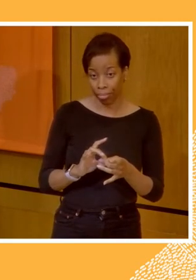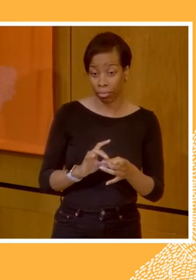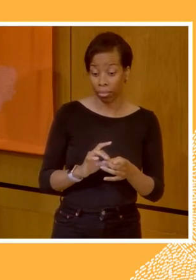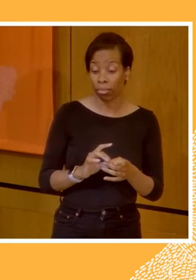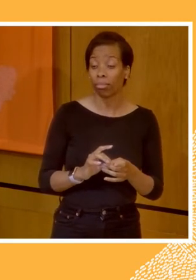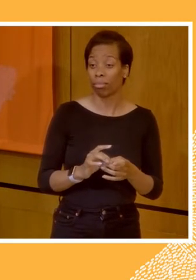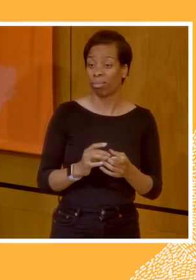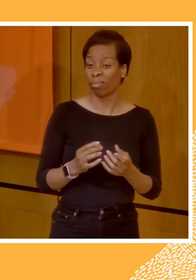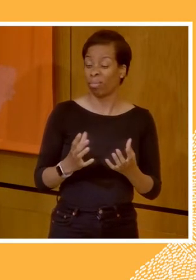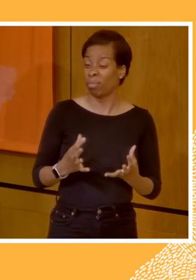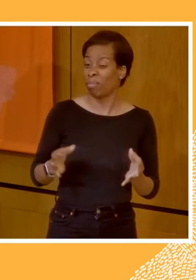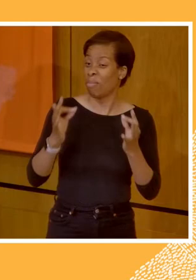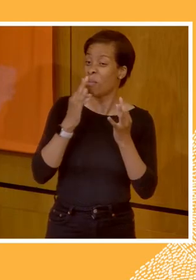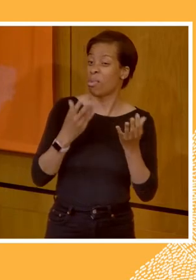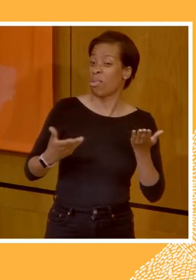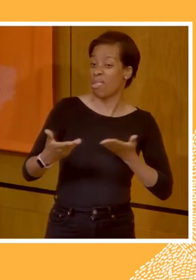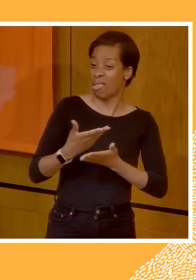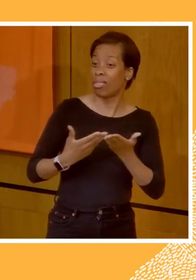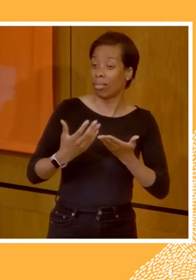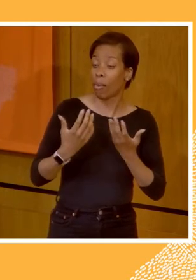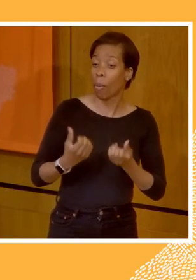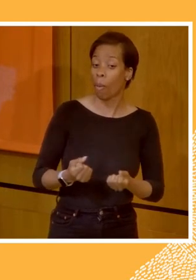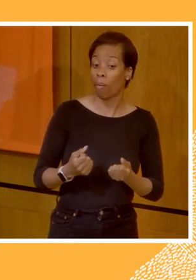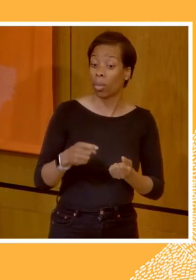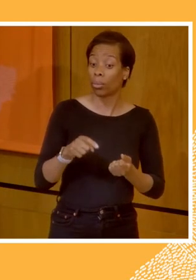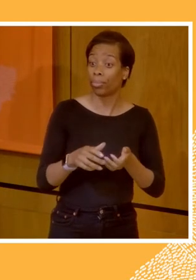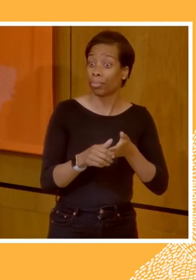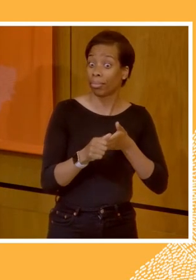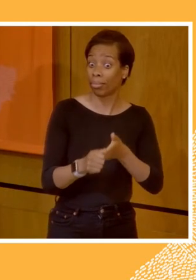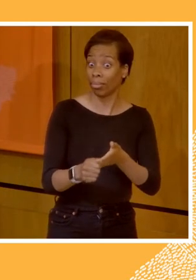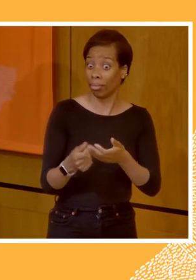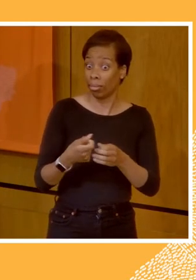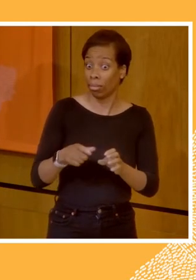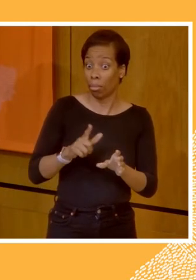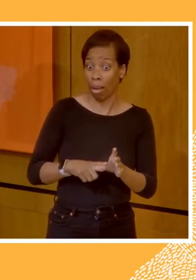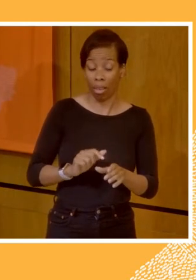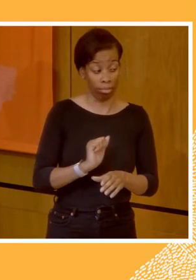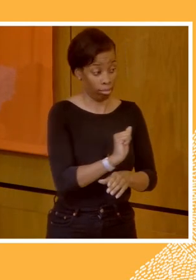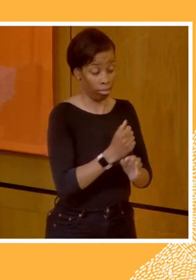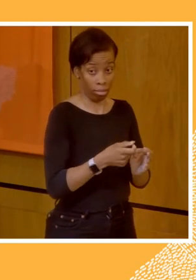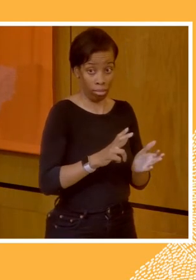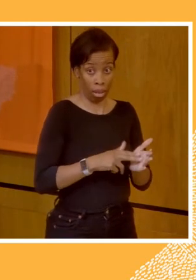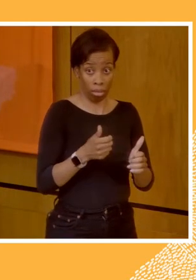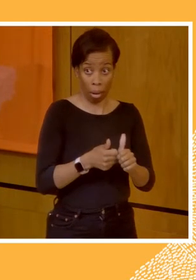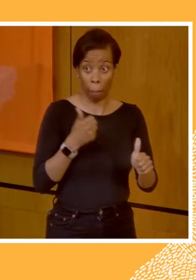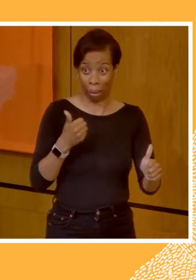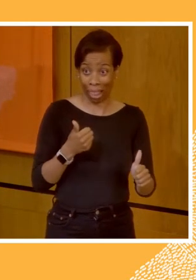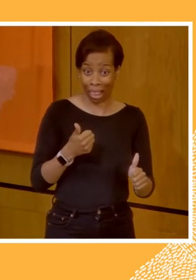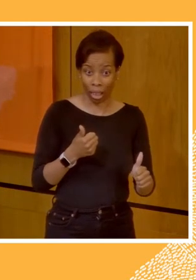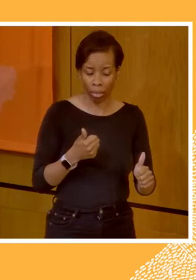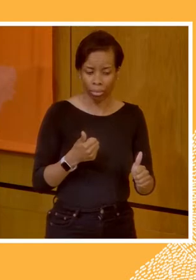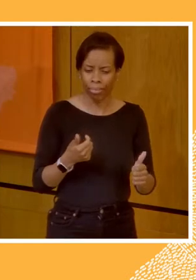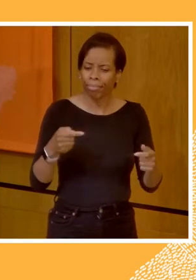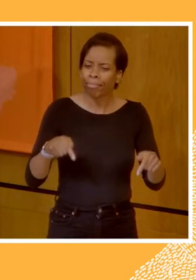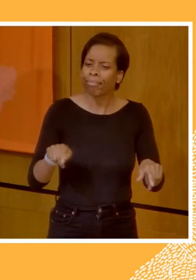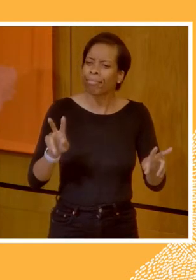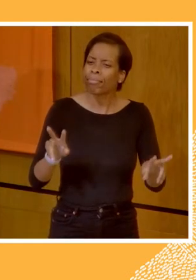Ben and Vic here, but each episode of this podcast explores stories of solastalgia from one of